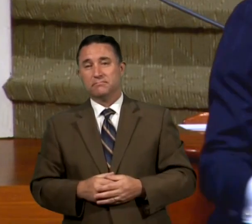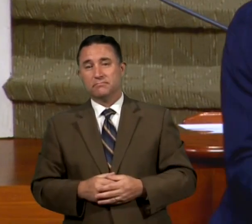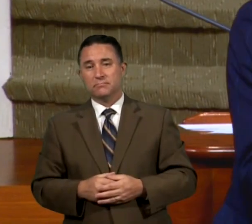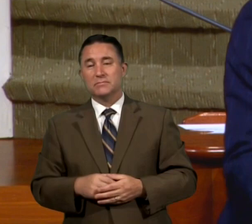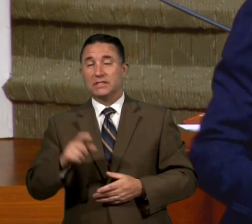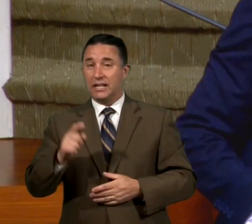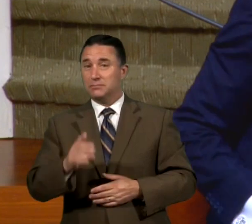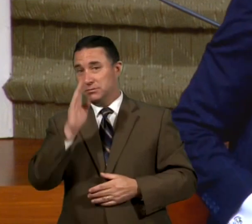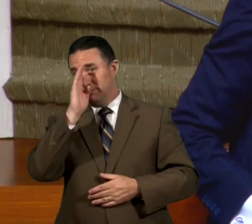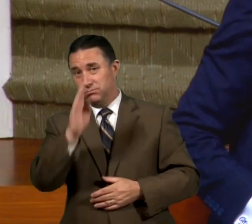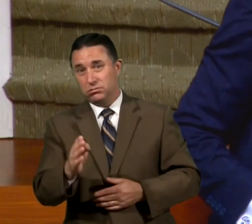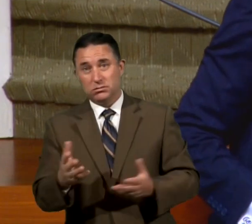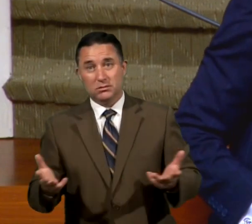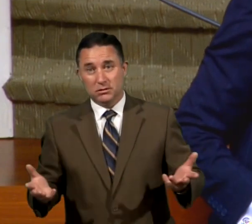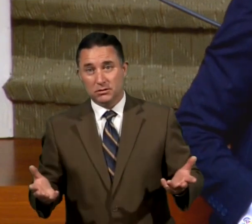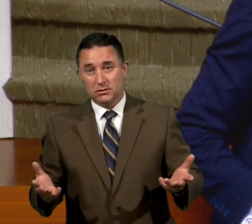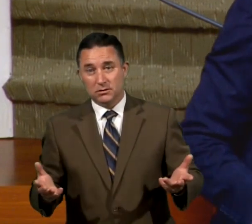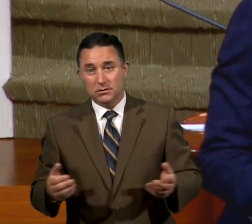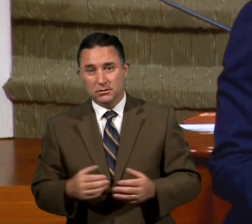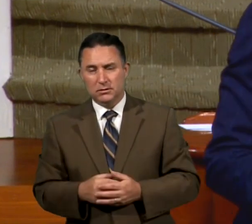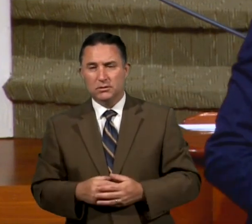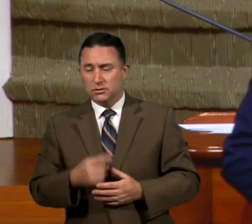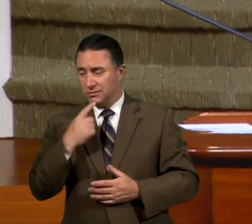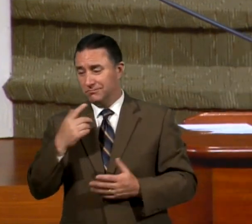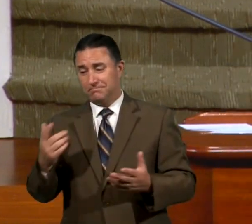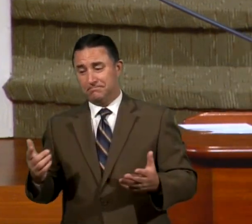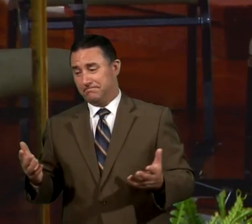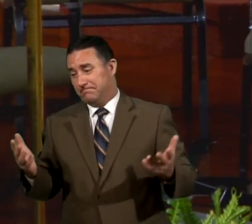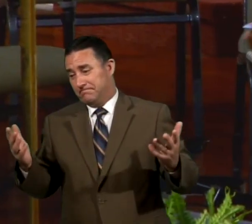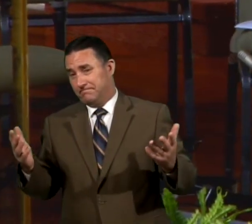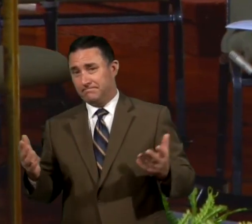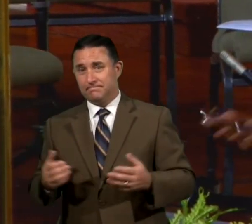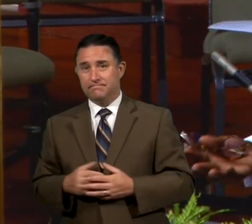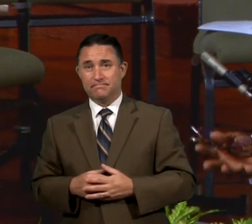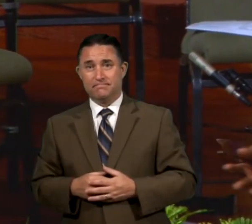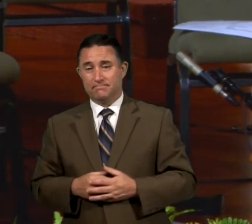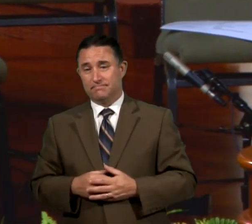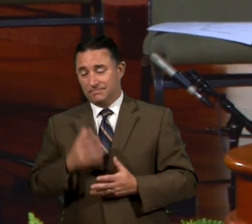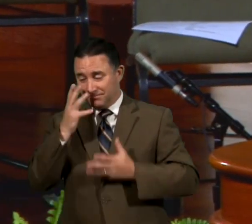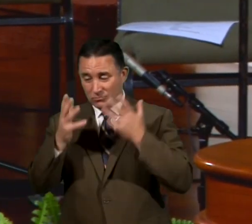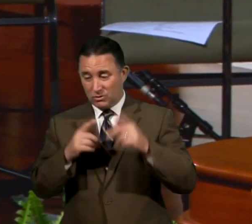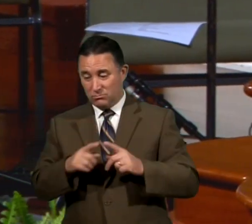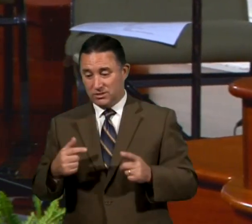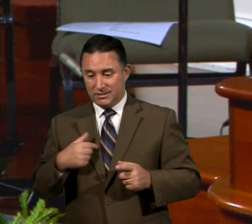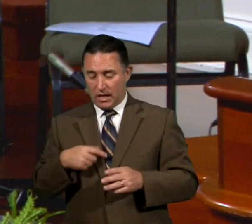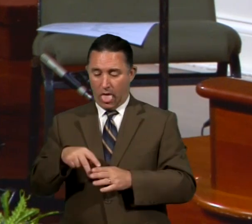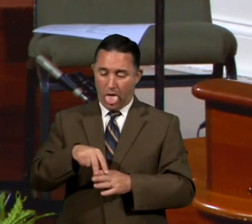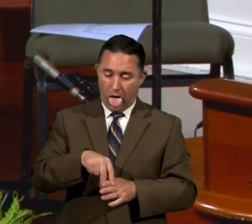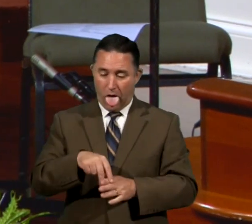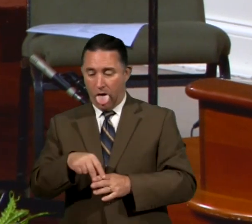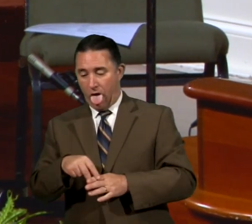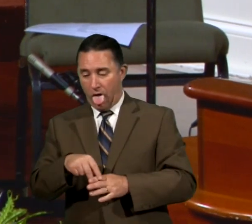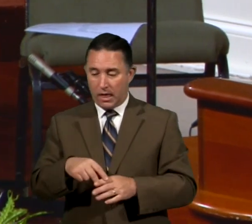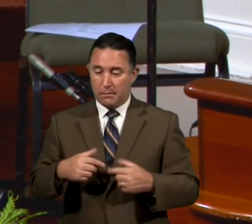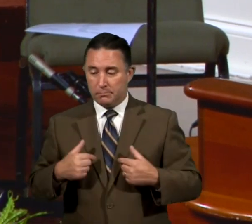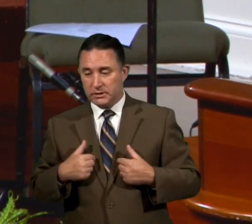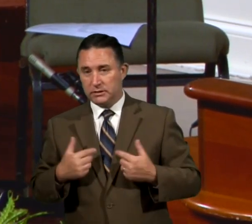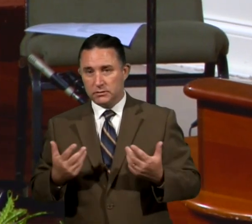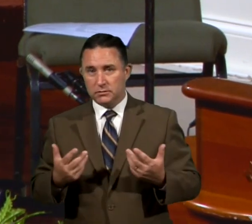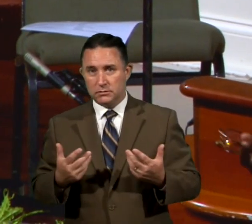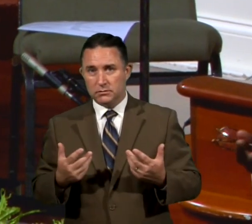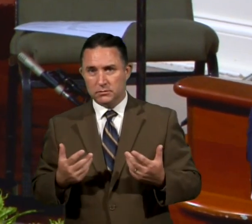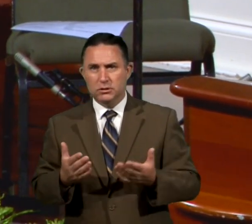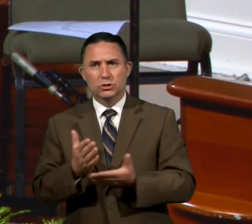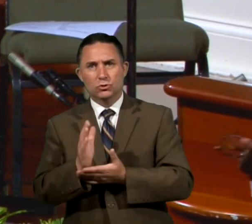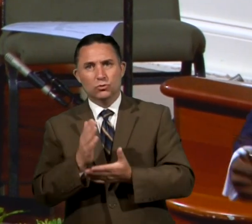You got to be real. Just say, hey, man, it's embarrassing, but I'm on the edge.